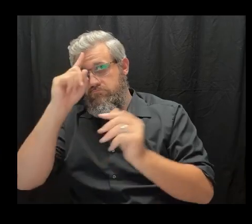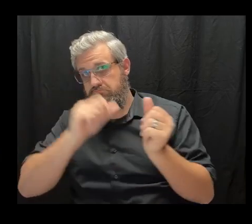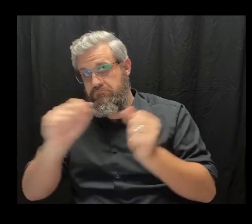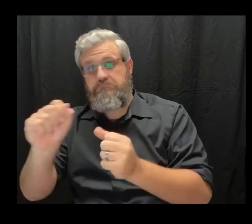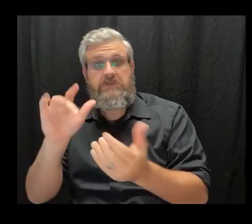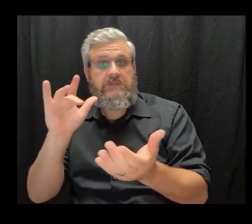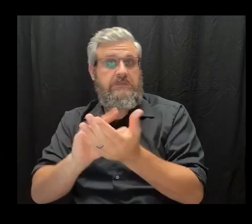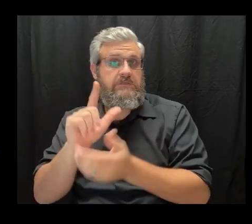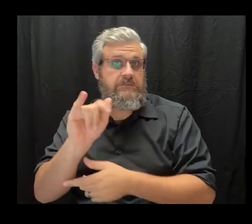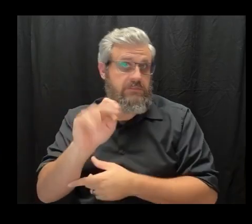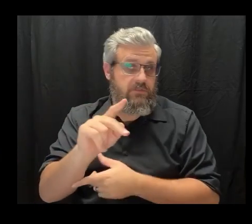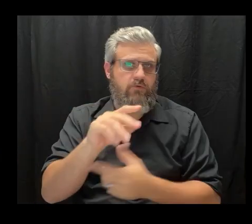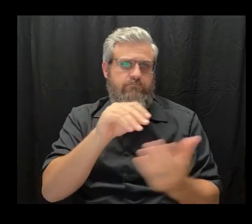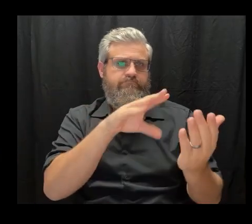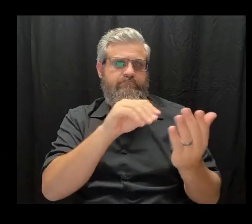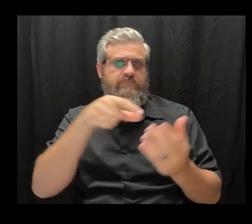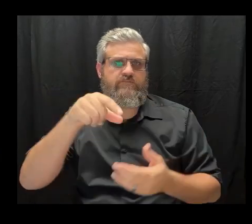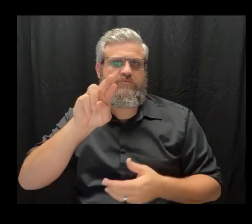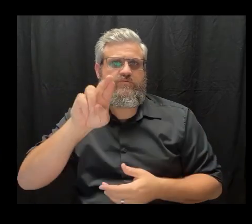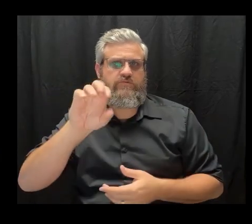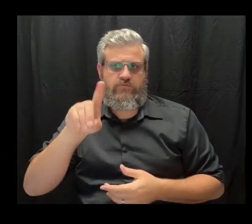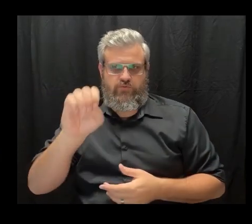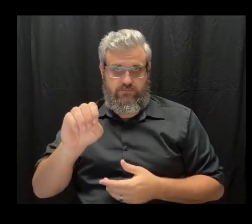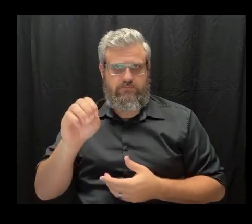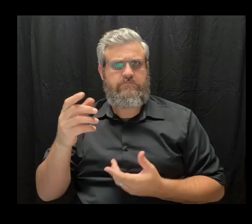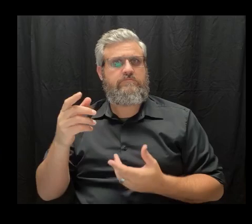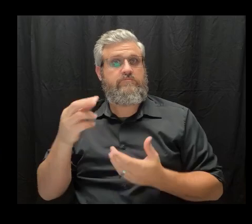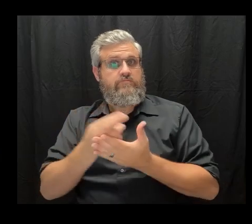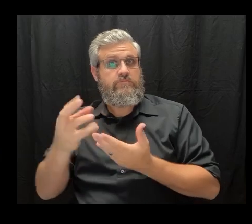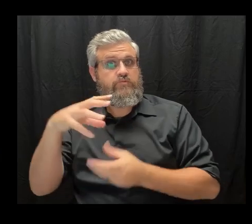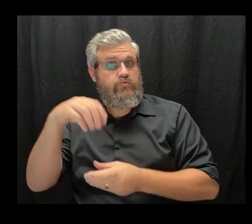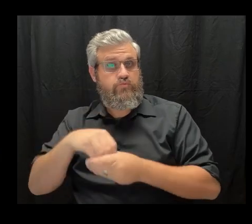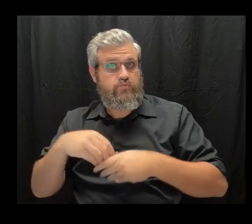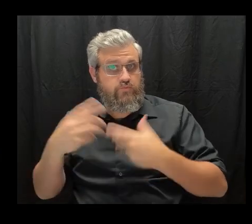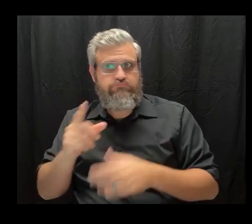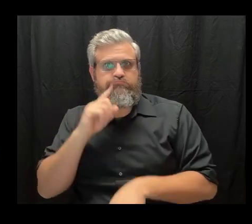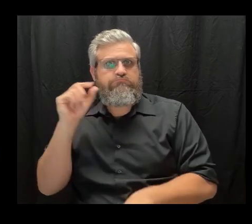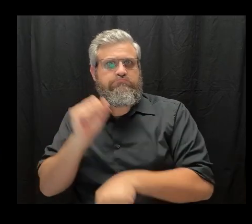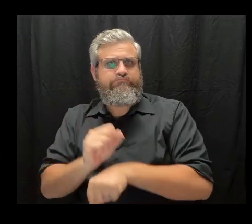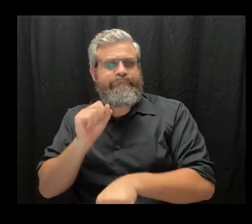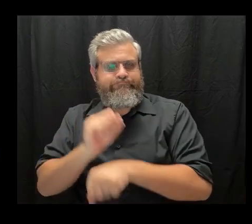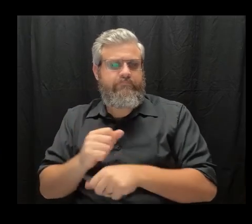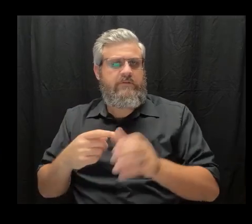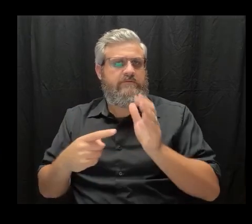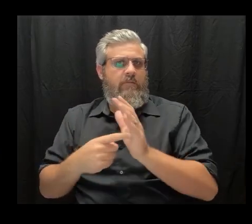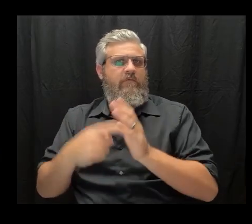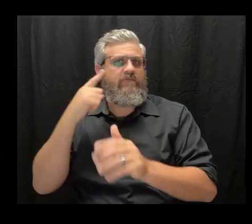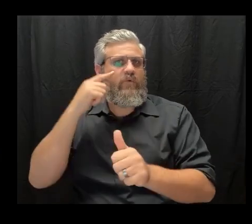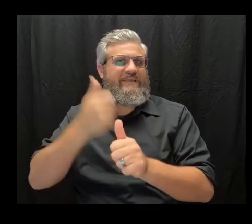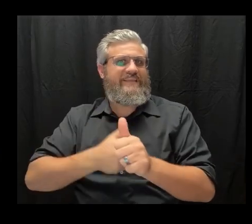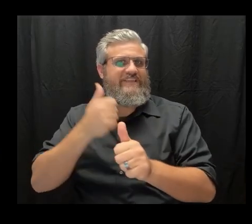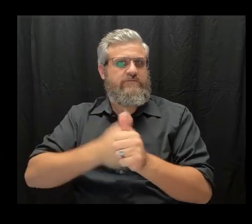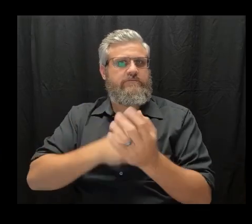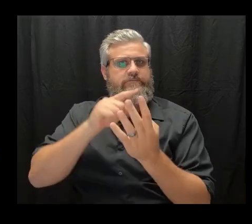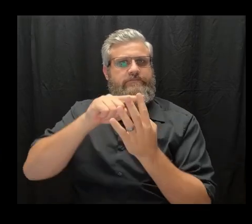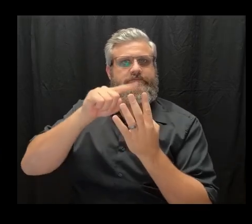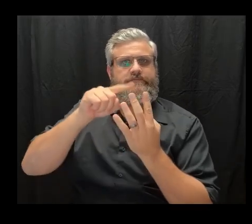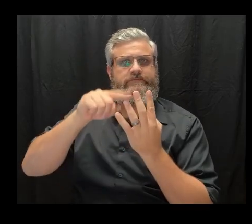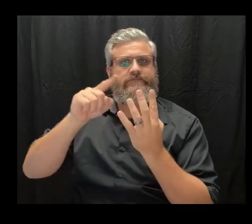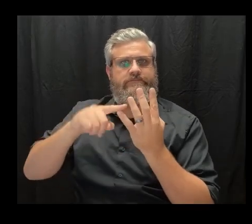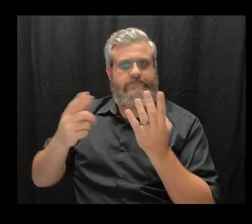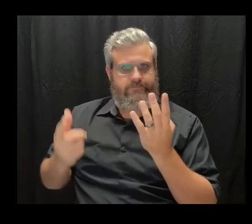provided. These resources include practical examples for each level of dysregulation, so you'll have tools ready when you need them.